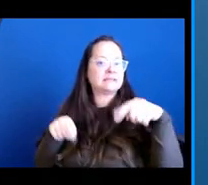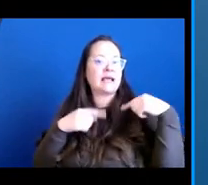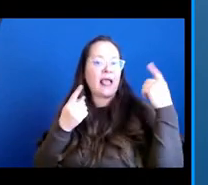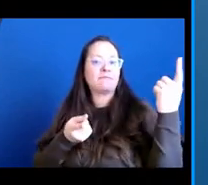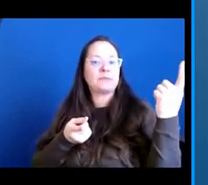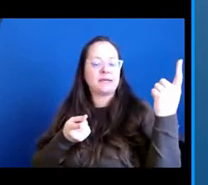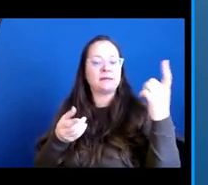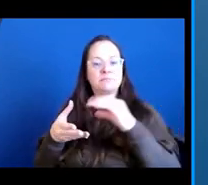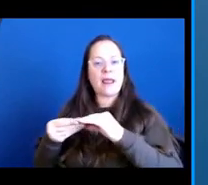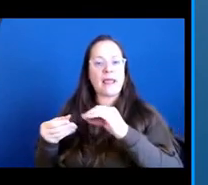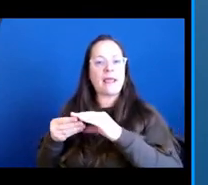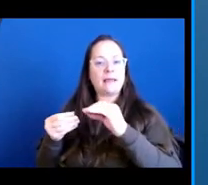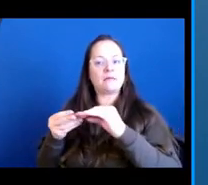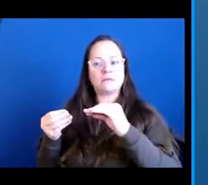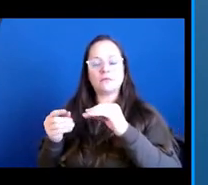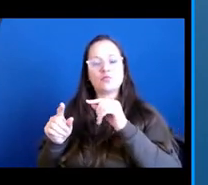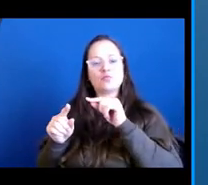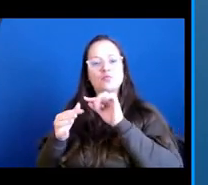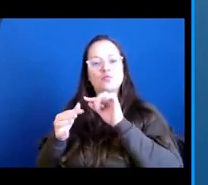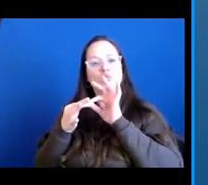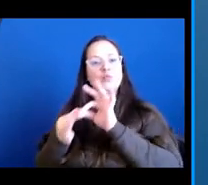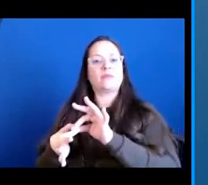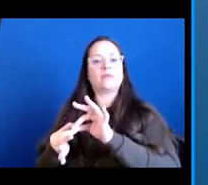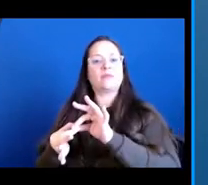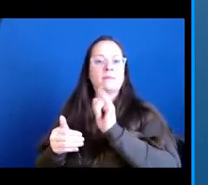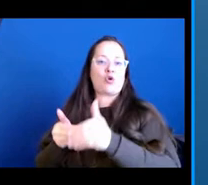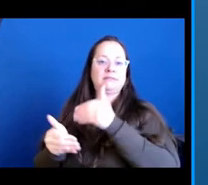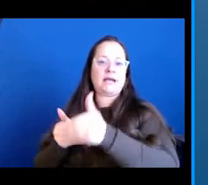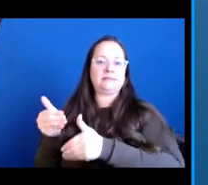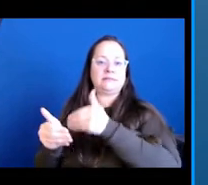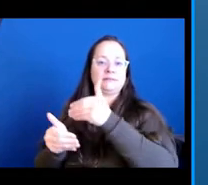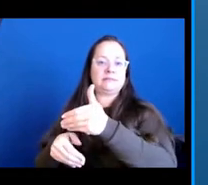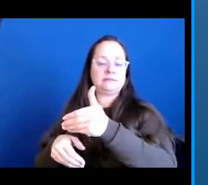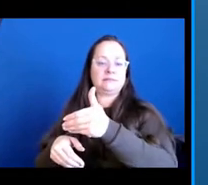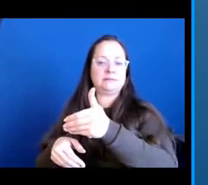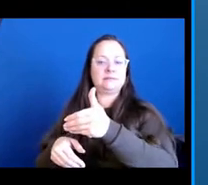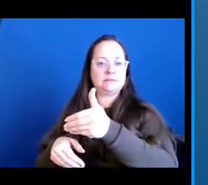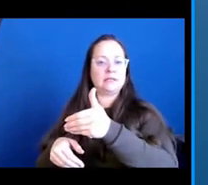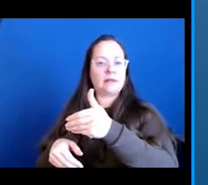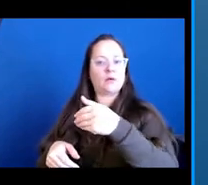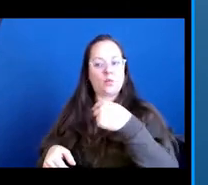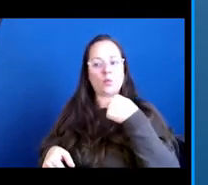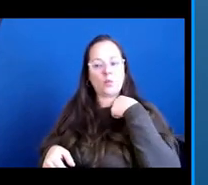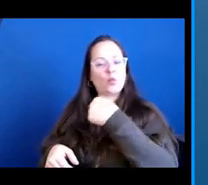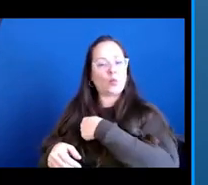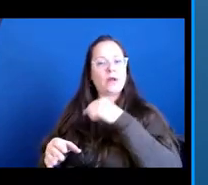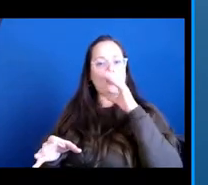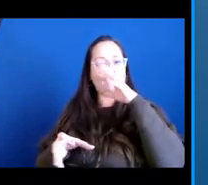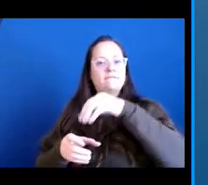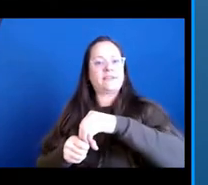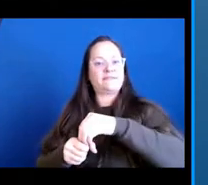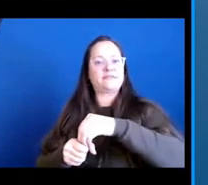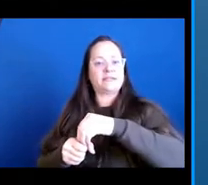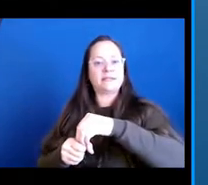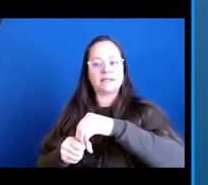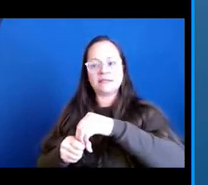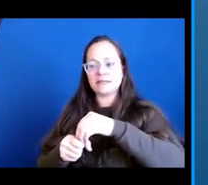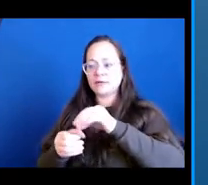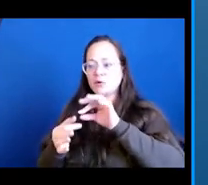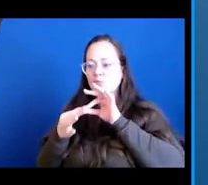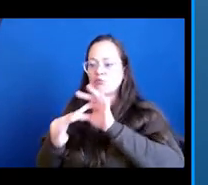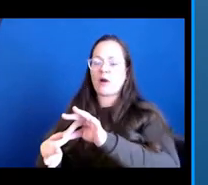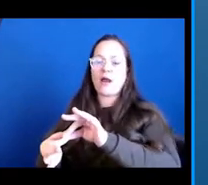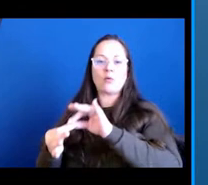regards to the process that this committee has engaged in around a very challenging